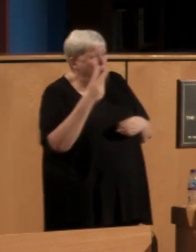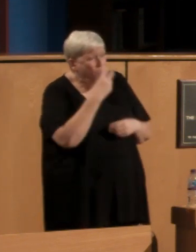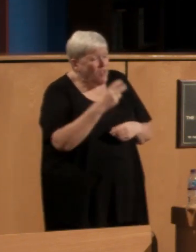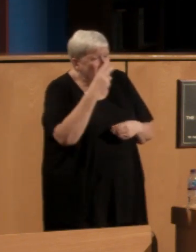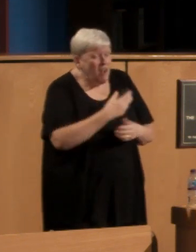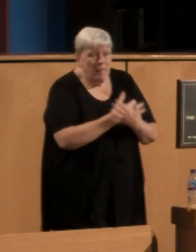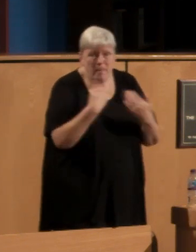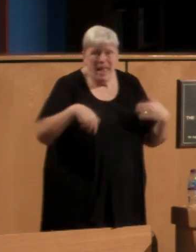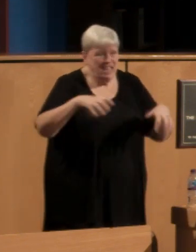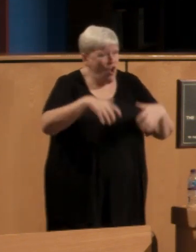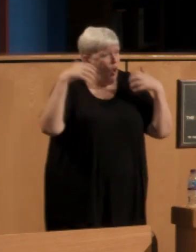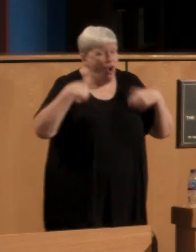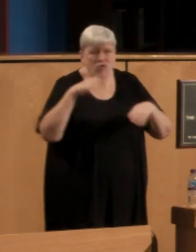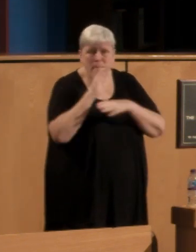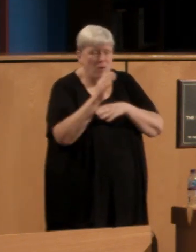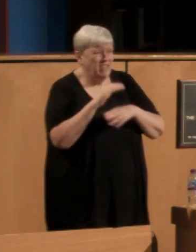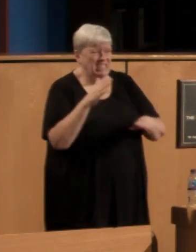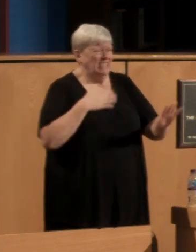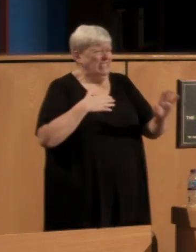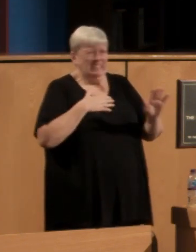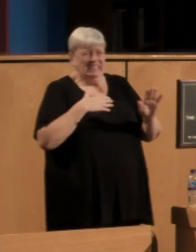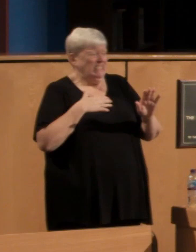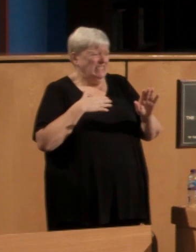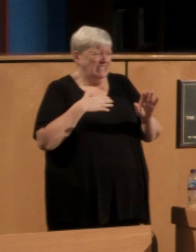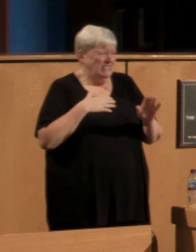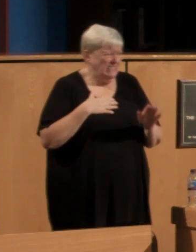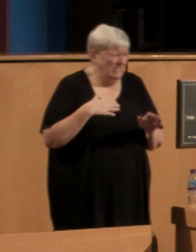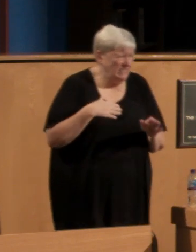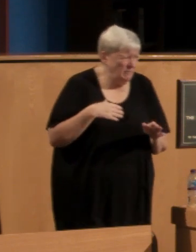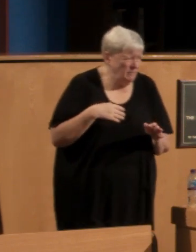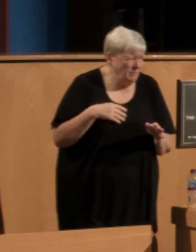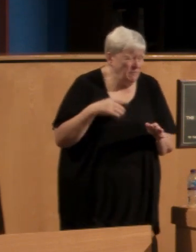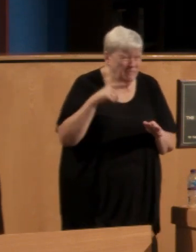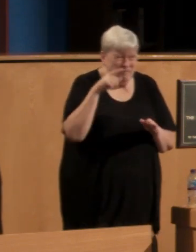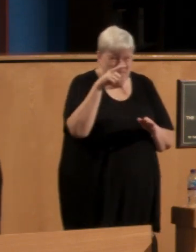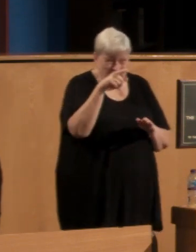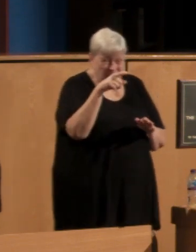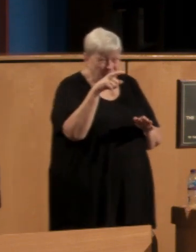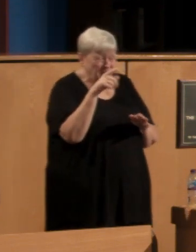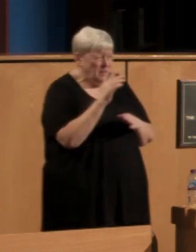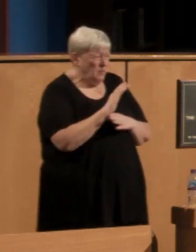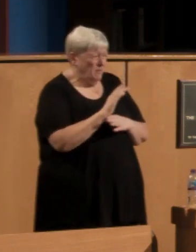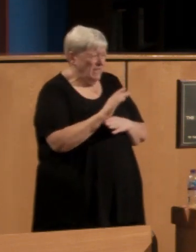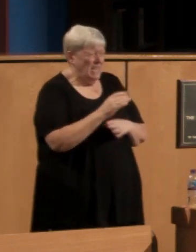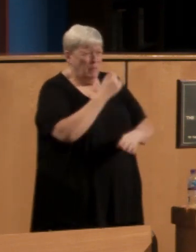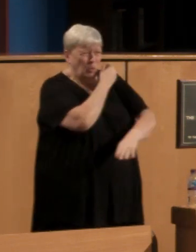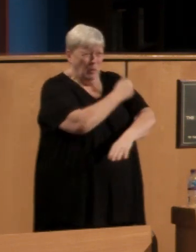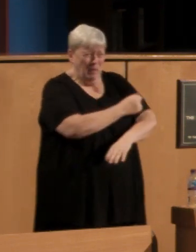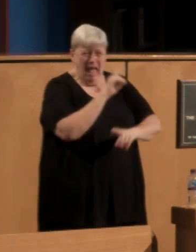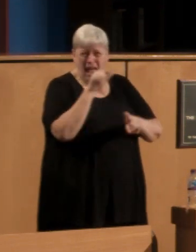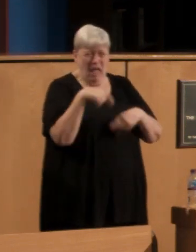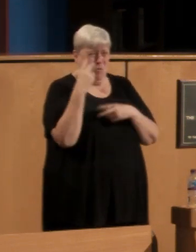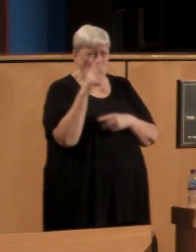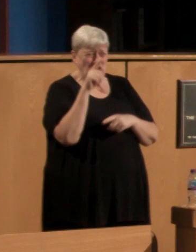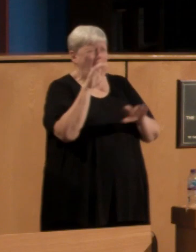that I also I struggle with, and I'm like, it turns out for this particular horror movie, I'm a massive wimp because it's got